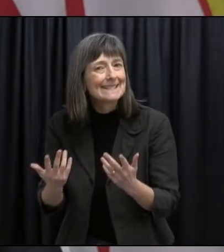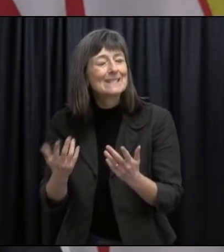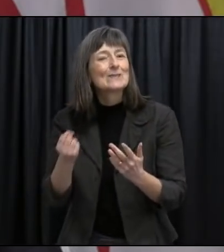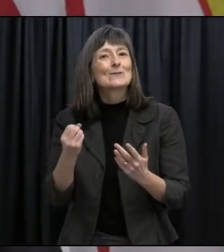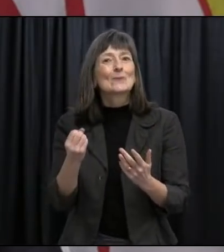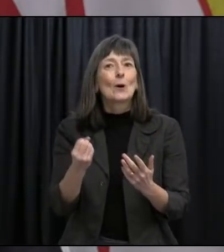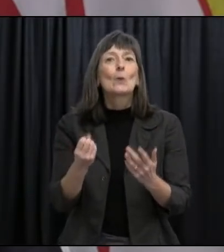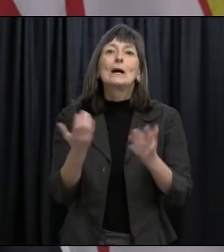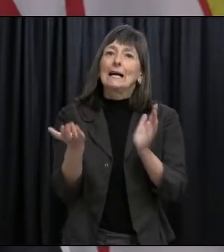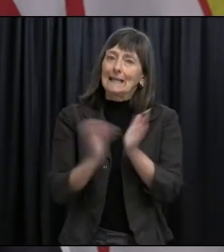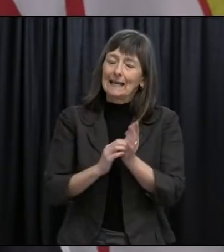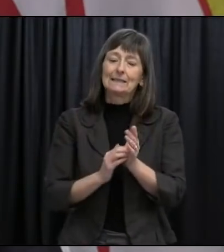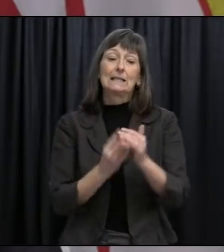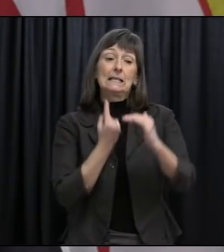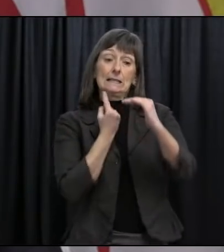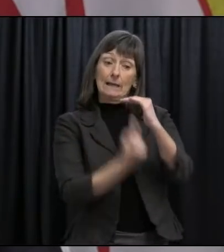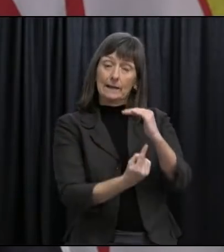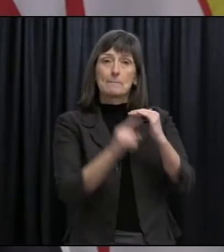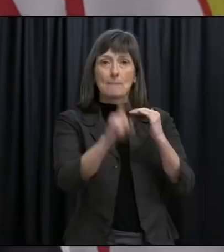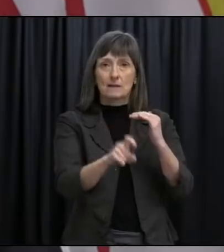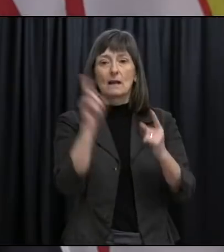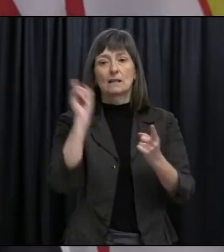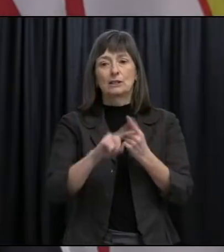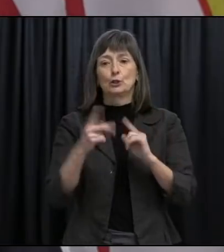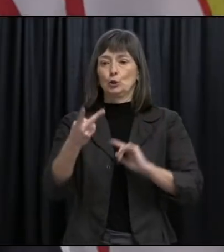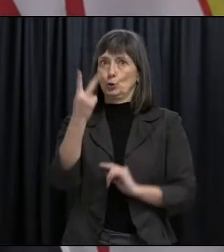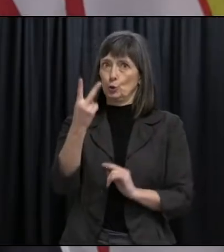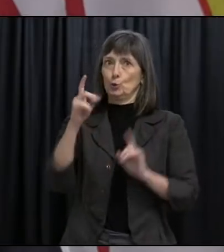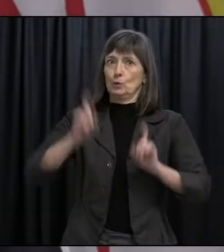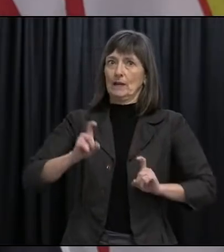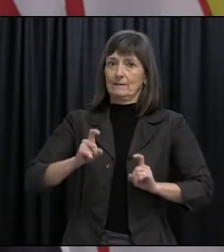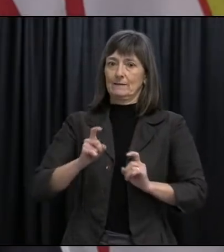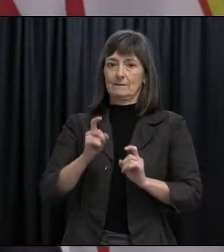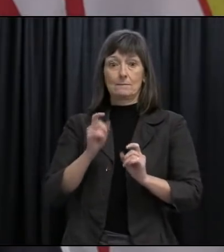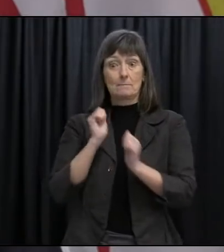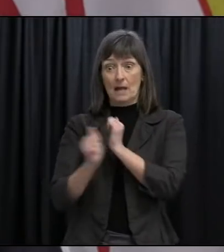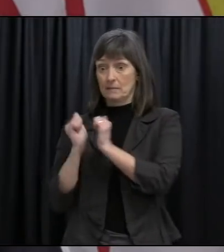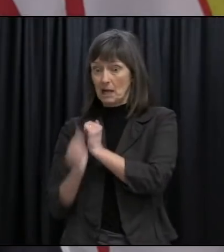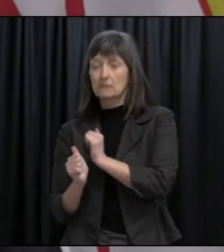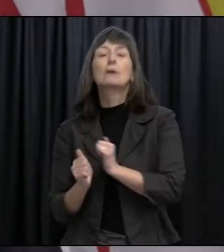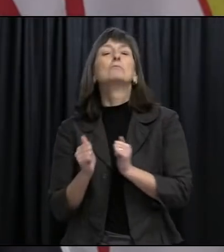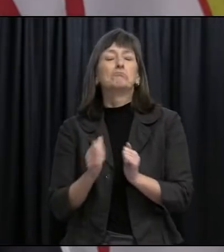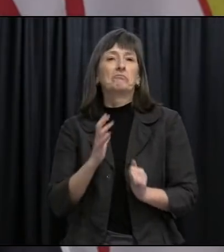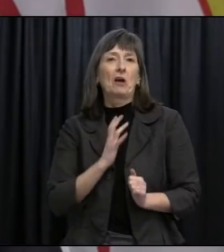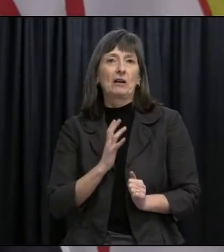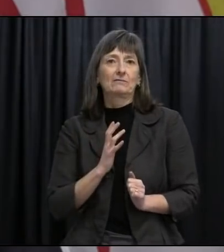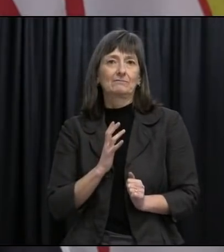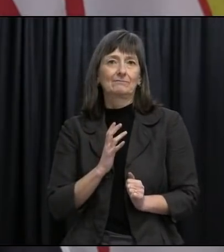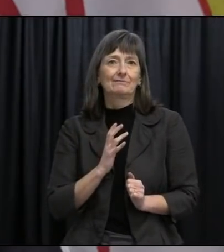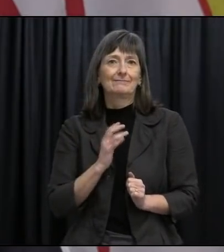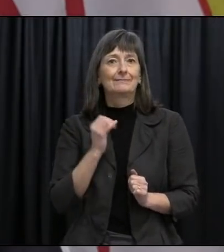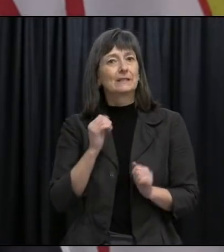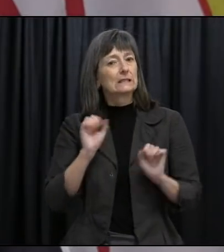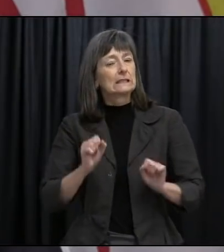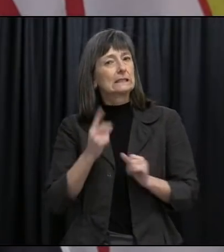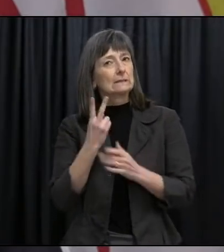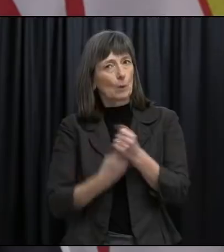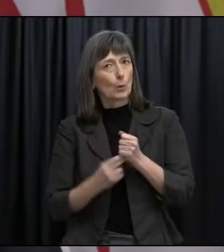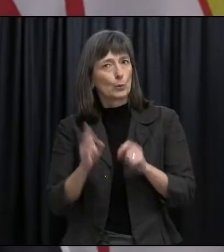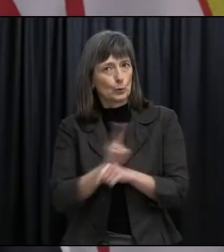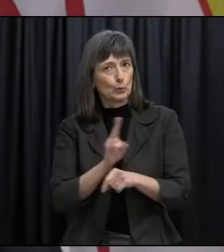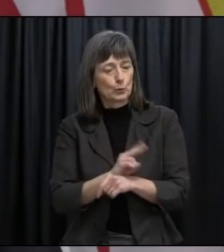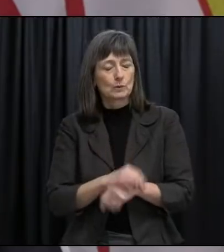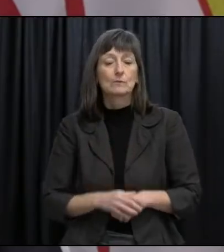isolated until they get a negative test result back. But right now, that's how we're using them here in St. John's. We've also used